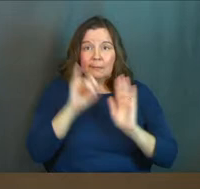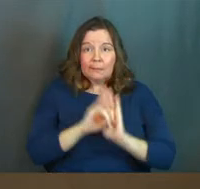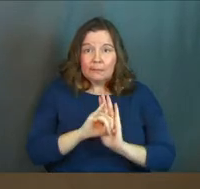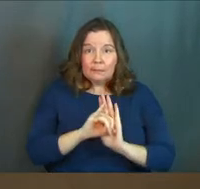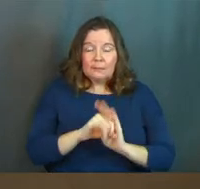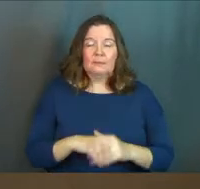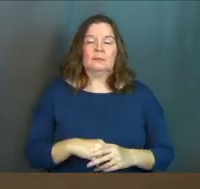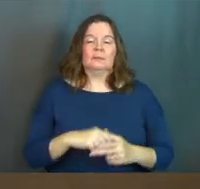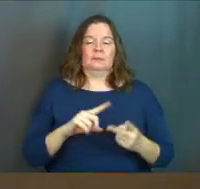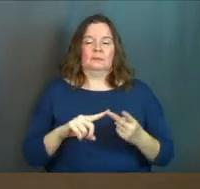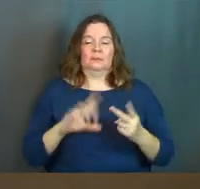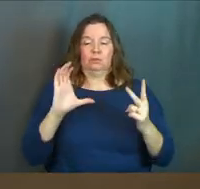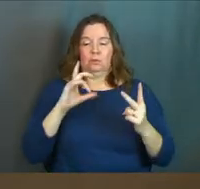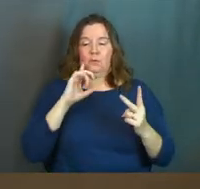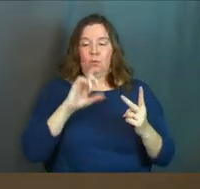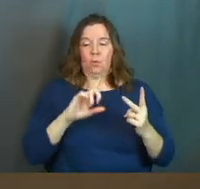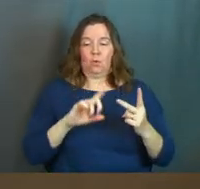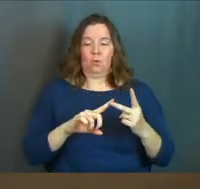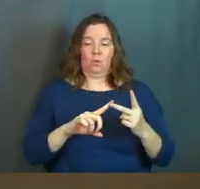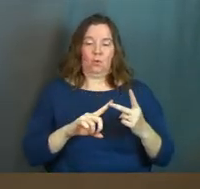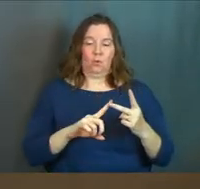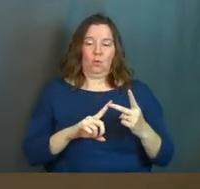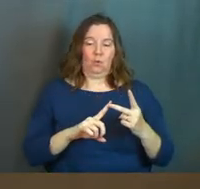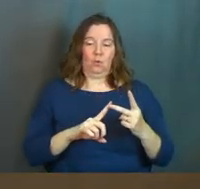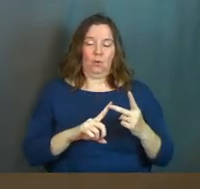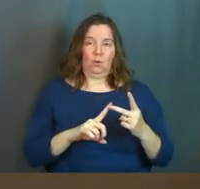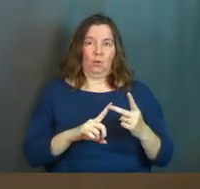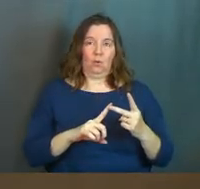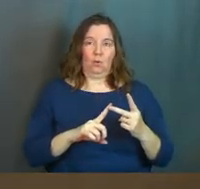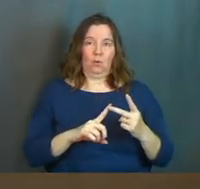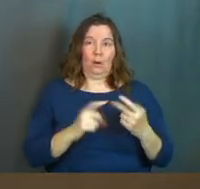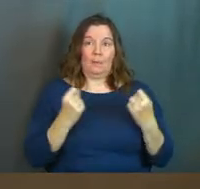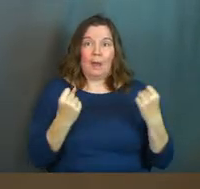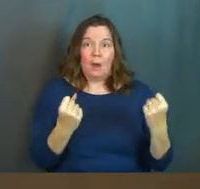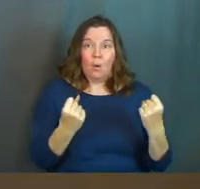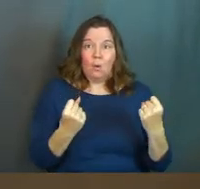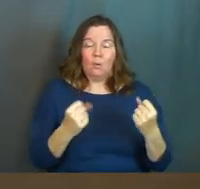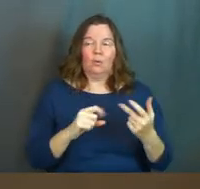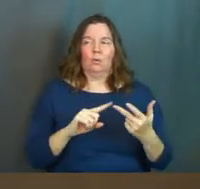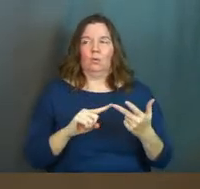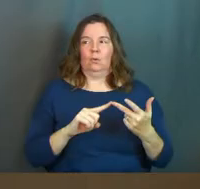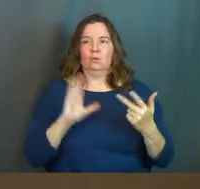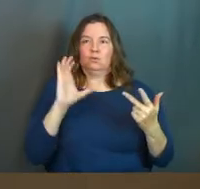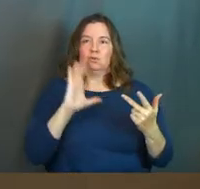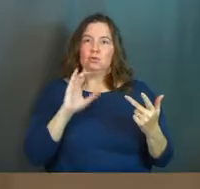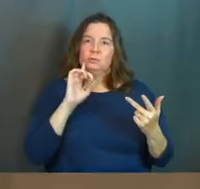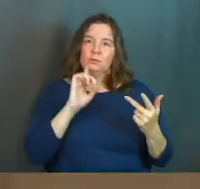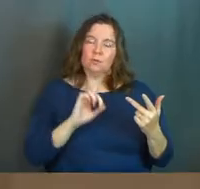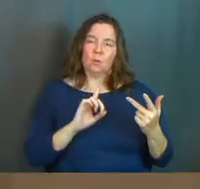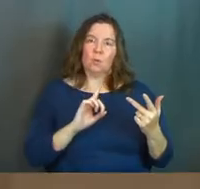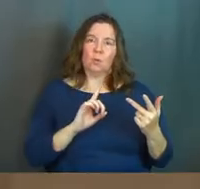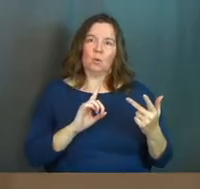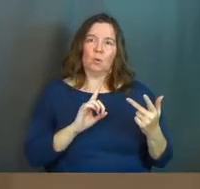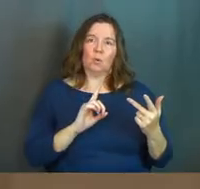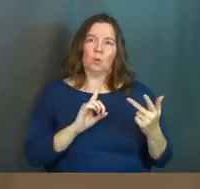identity, searching for, like, power, searching for